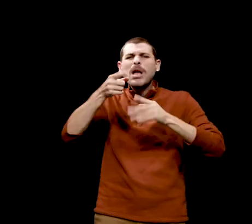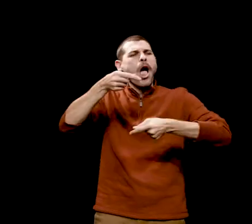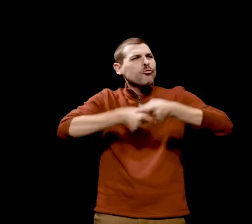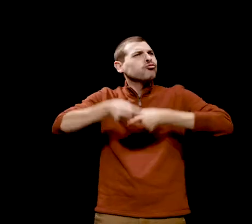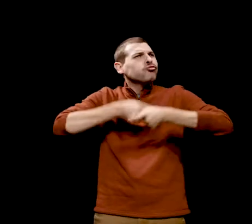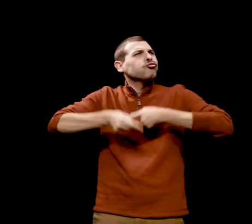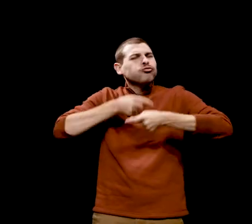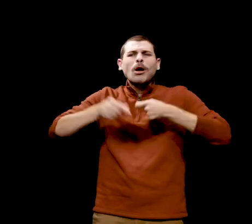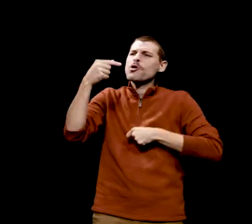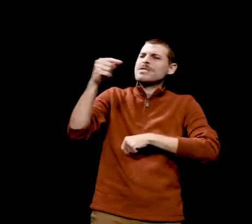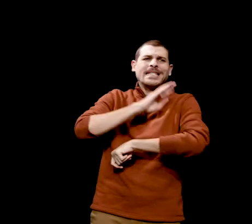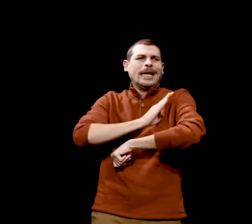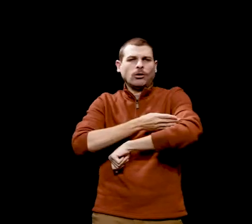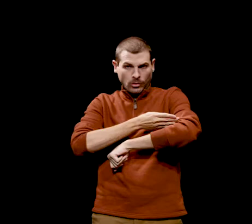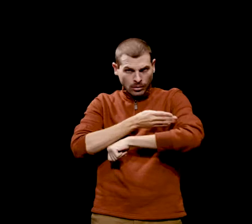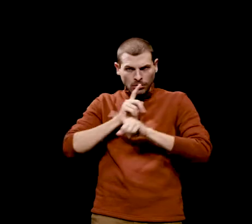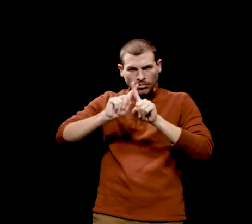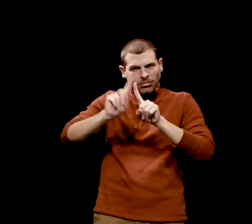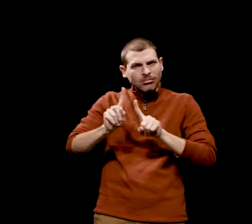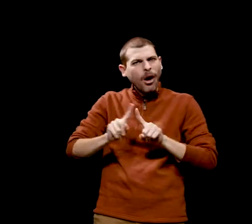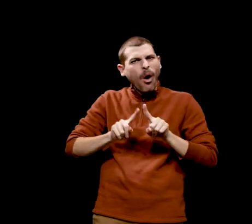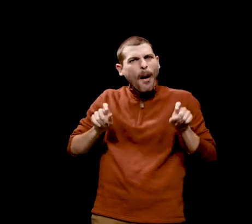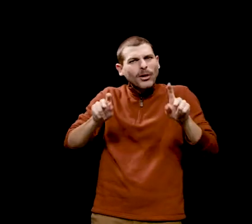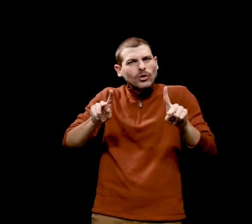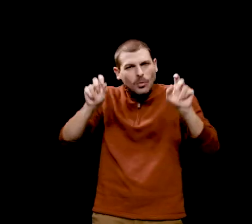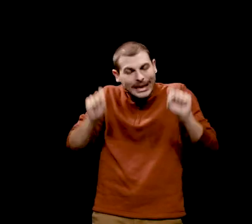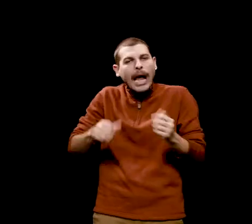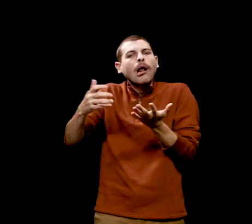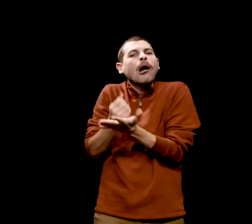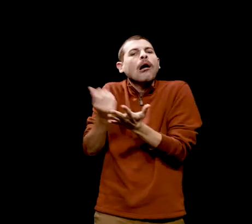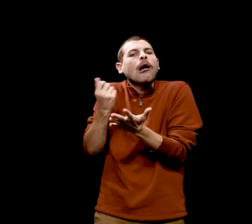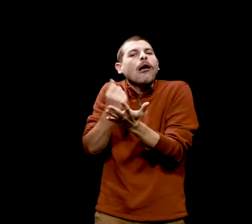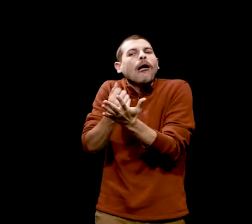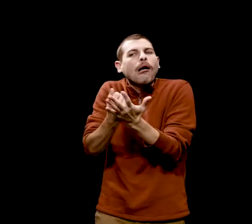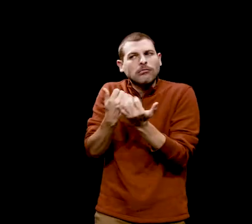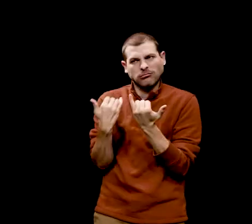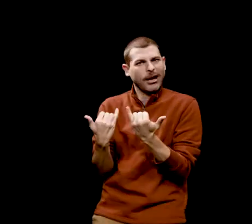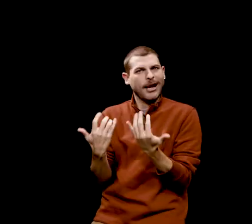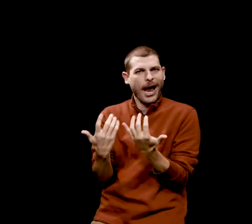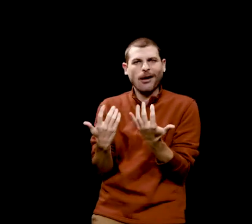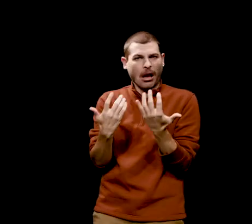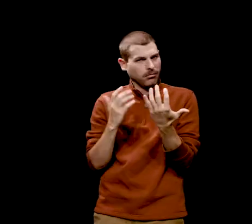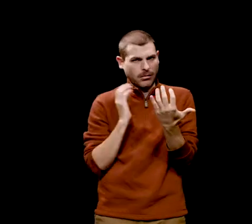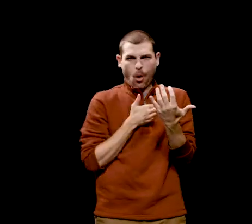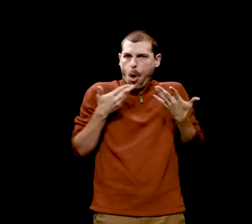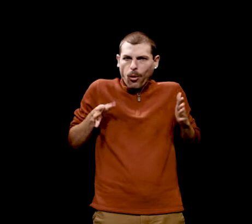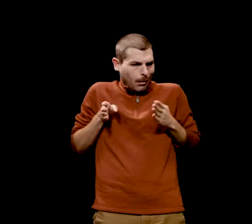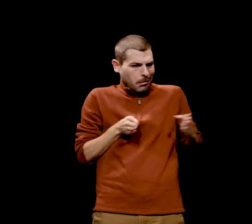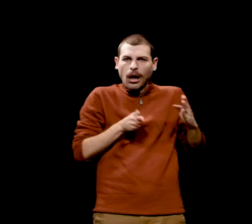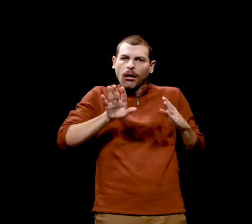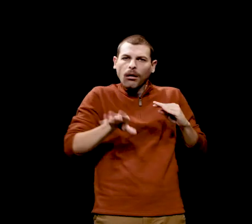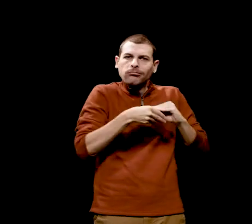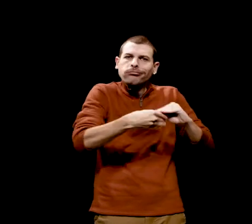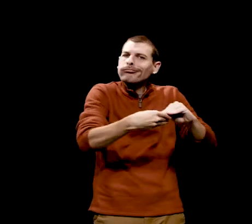marry economic prosperity opportunities with our climate action goals. And so I'm really excited to continue to work with